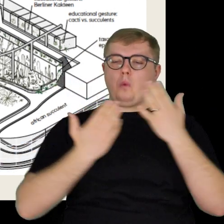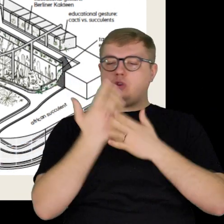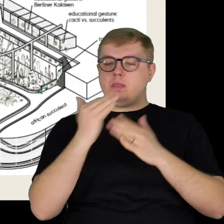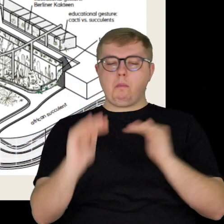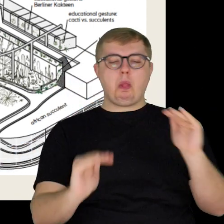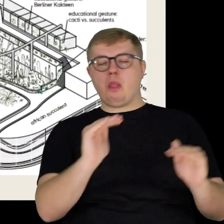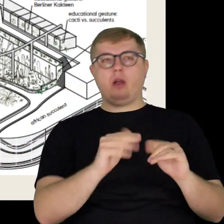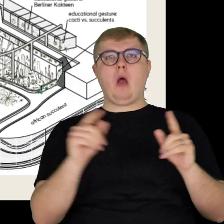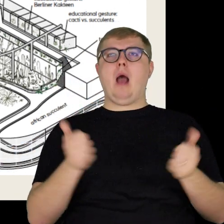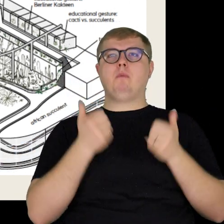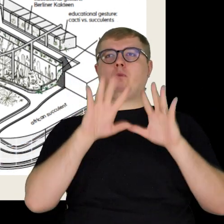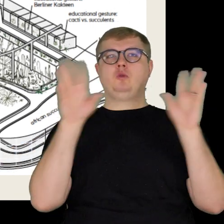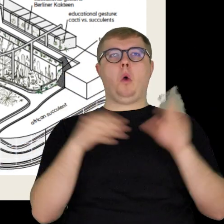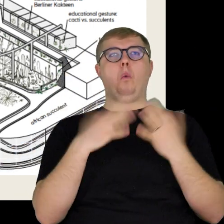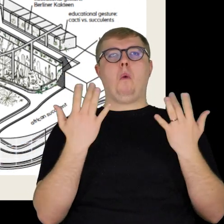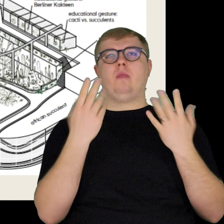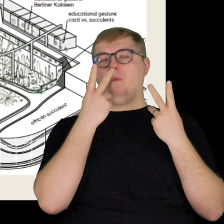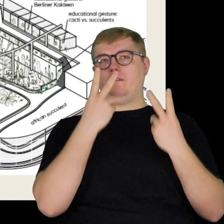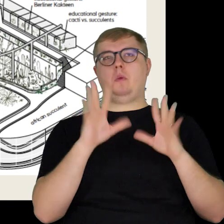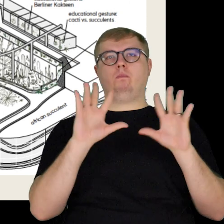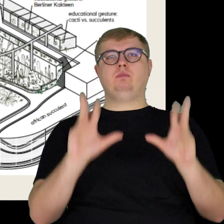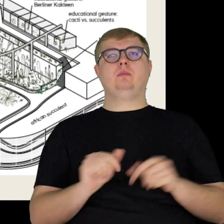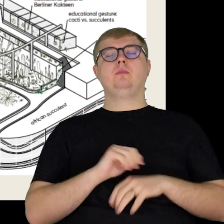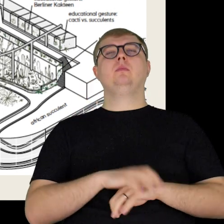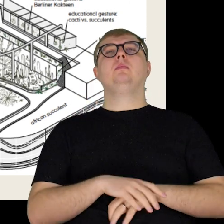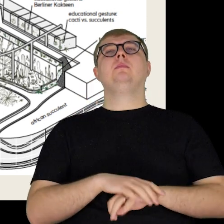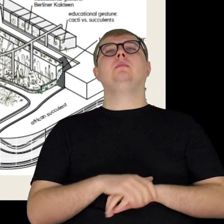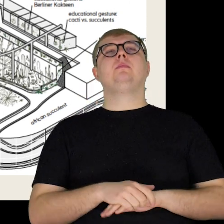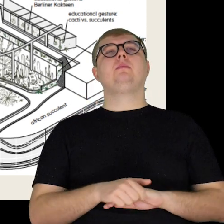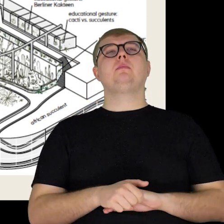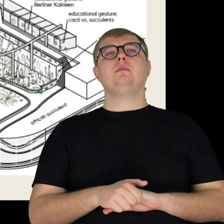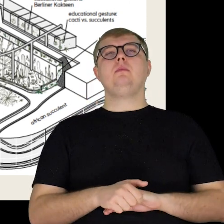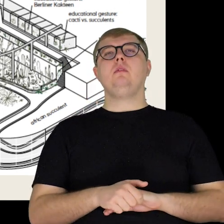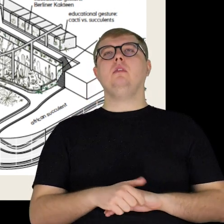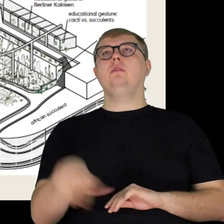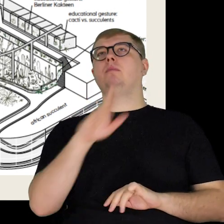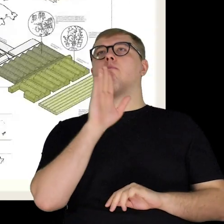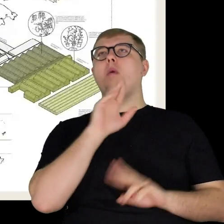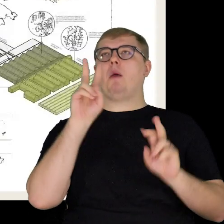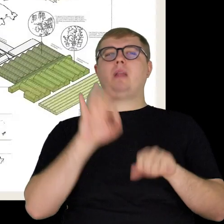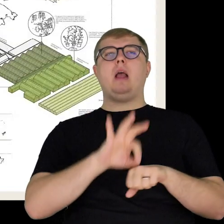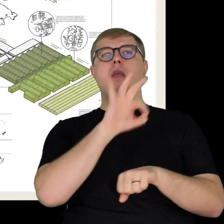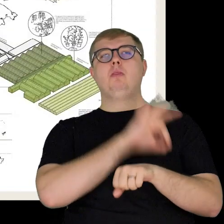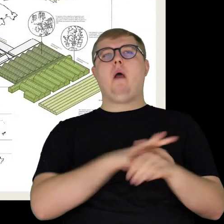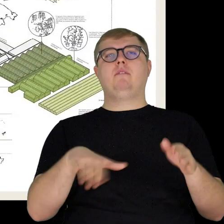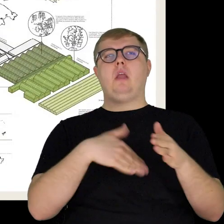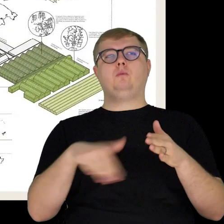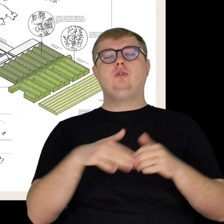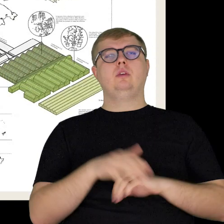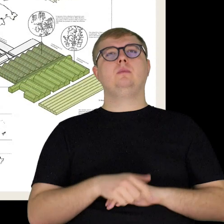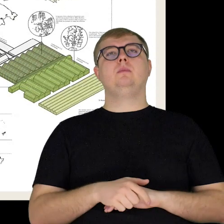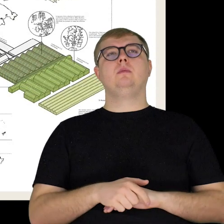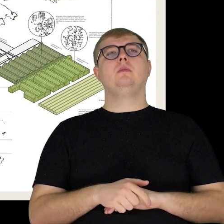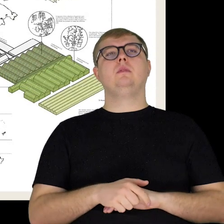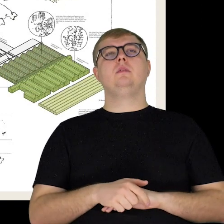city. So that it becomes a sort of an interior architecture, as he described it. So the point